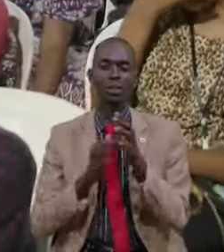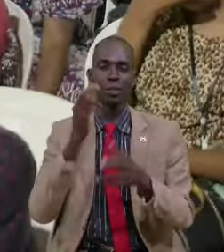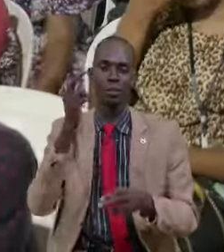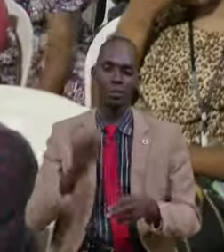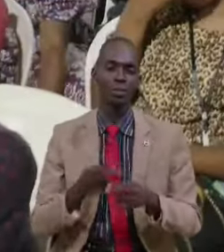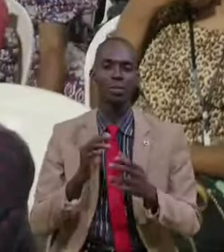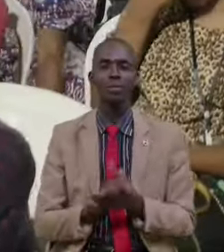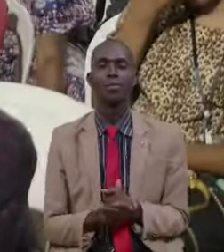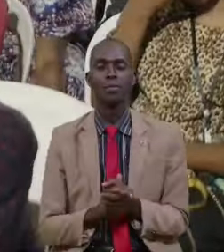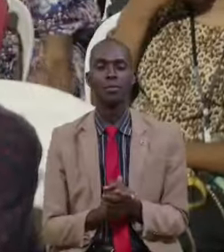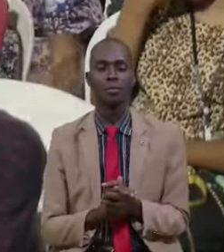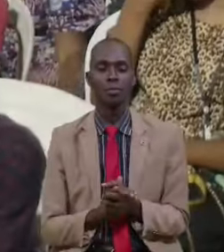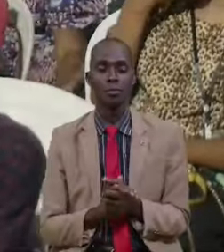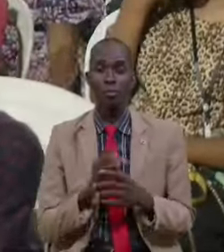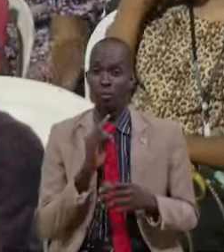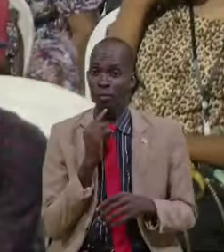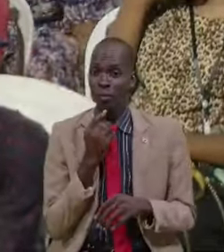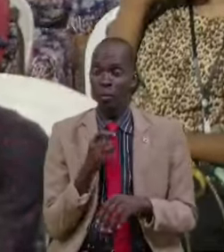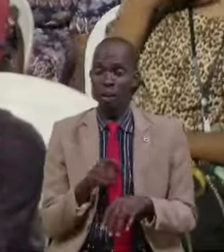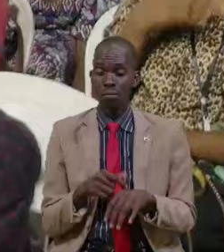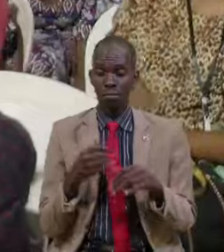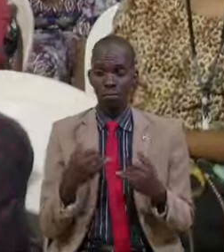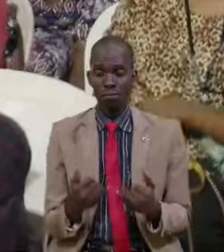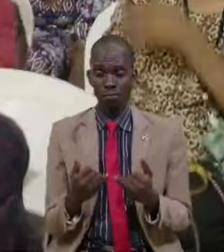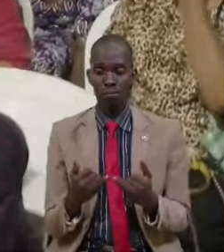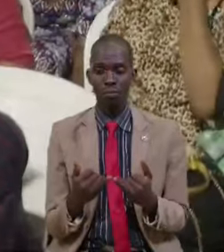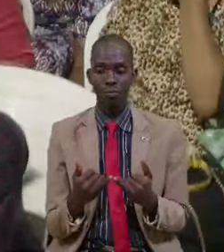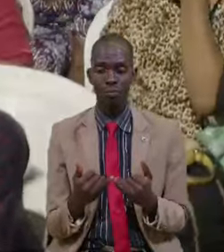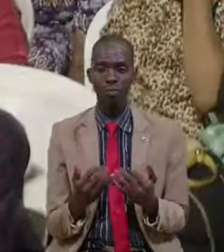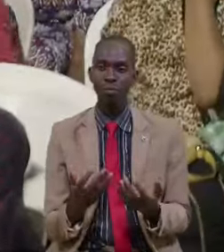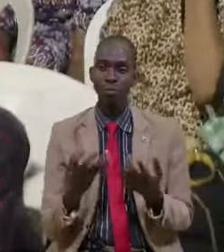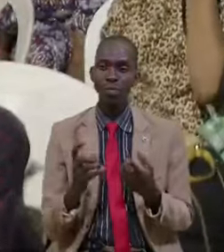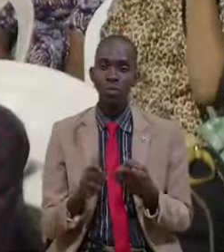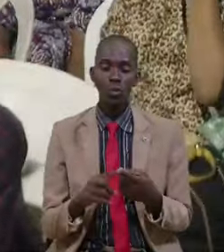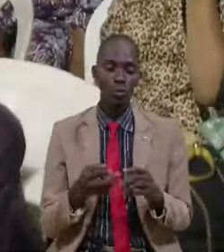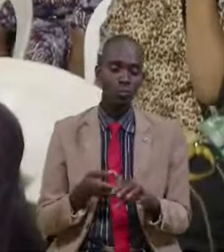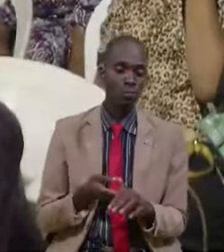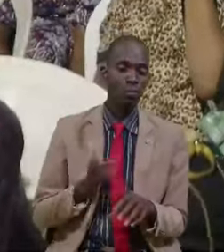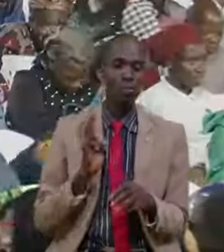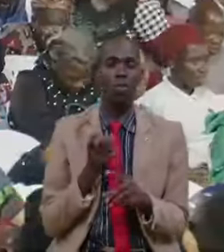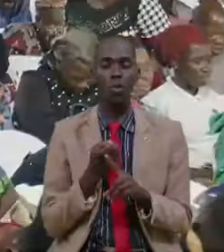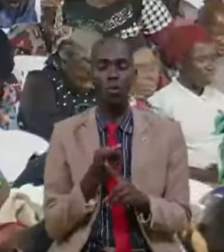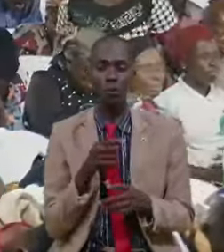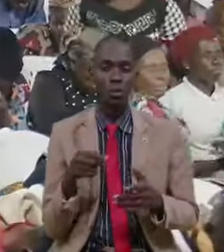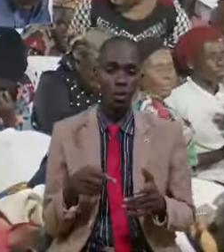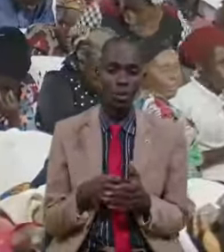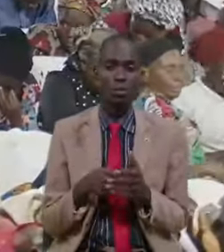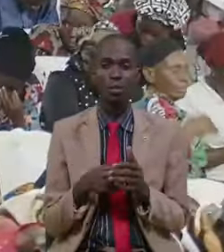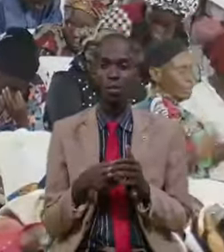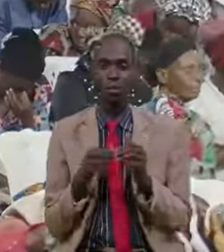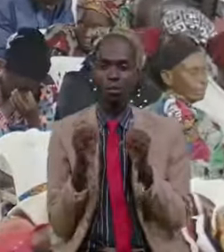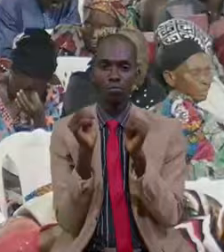bowed and eyes closed. You want to come out of this bondage of